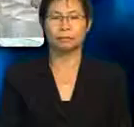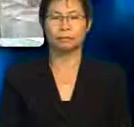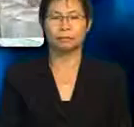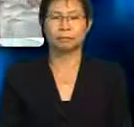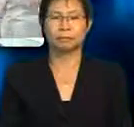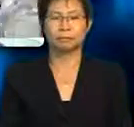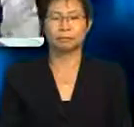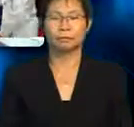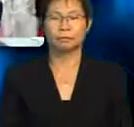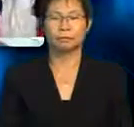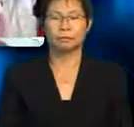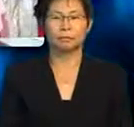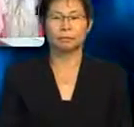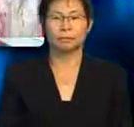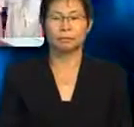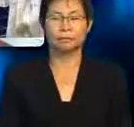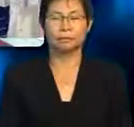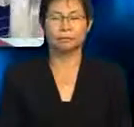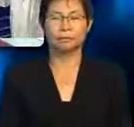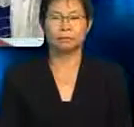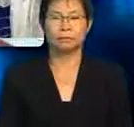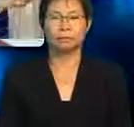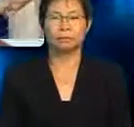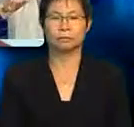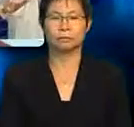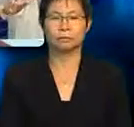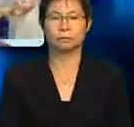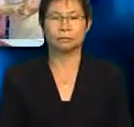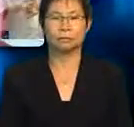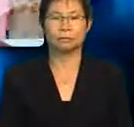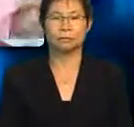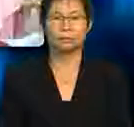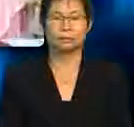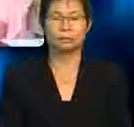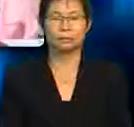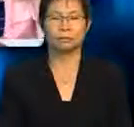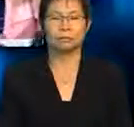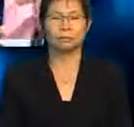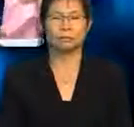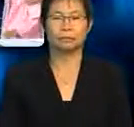Shift the stand more. Okay.